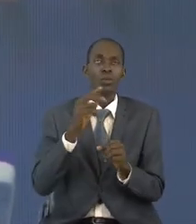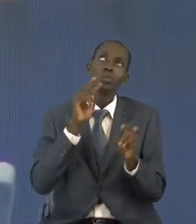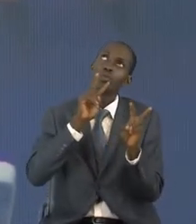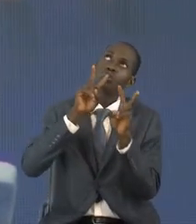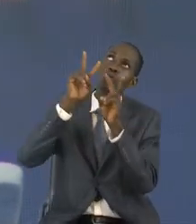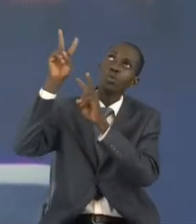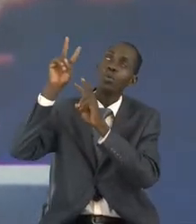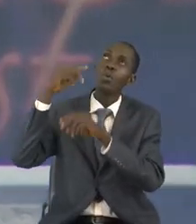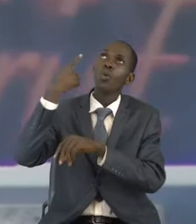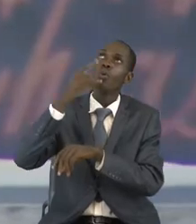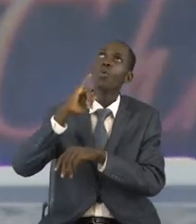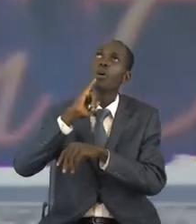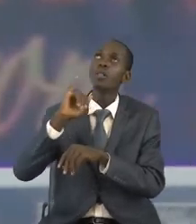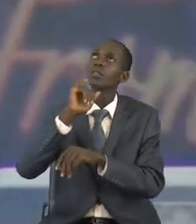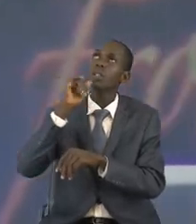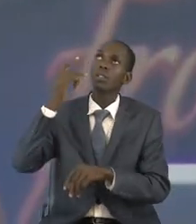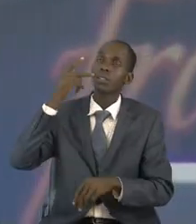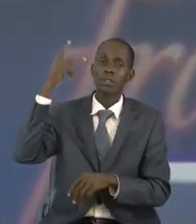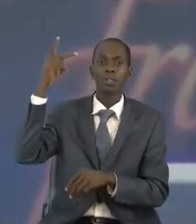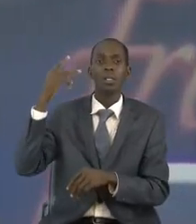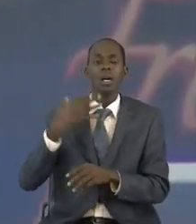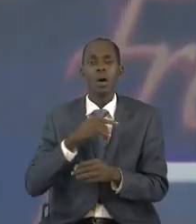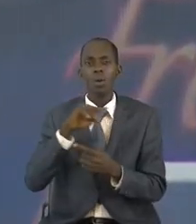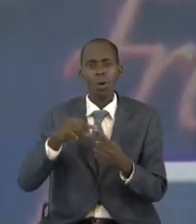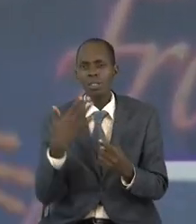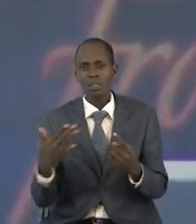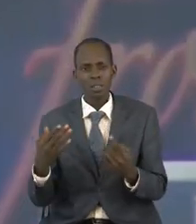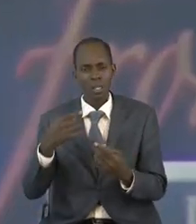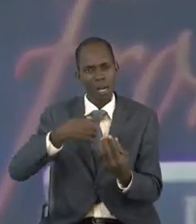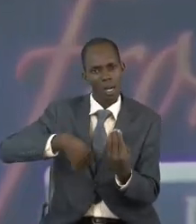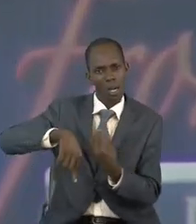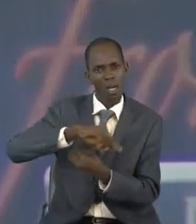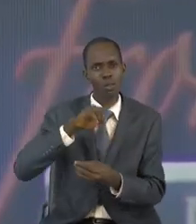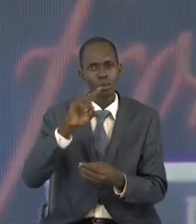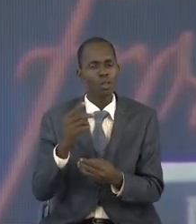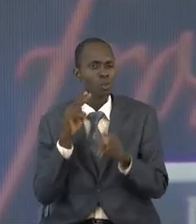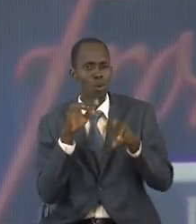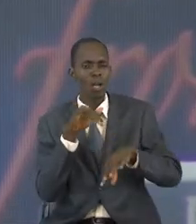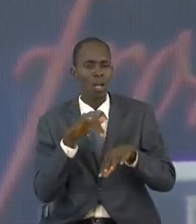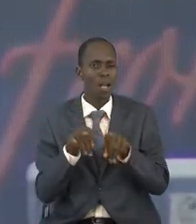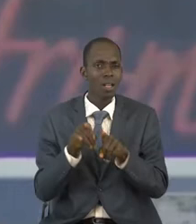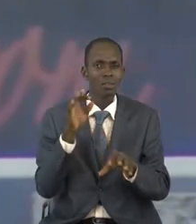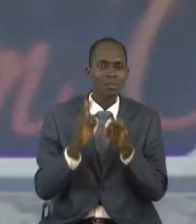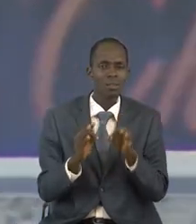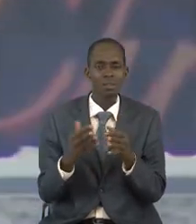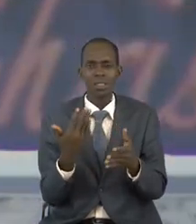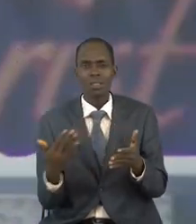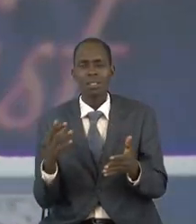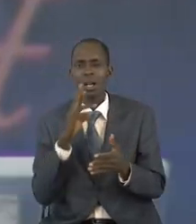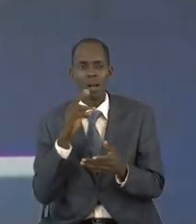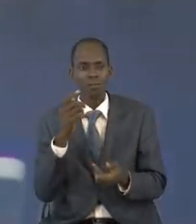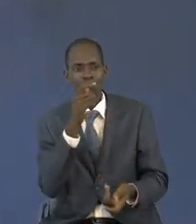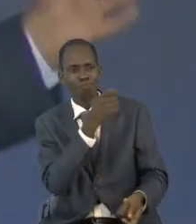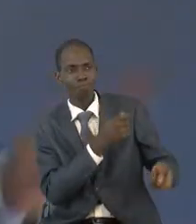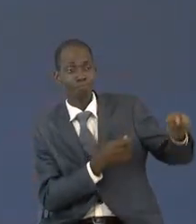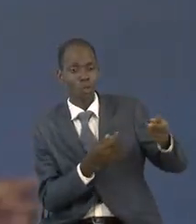is invisible. And when things turn around and when it appears everything is upside down, those are things in the